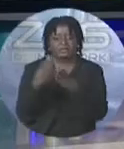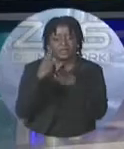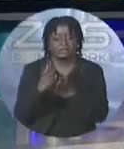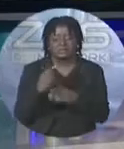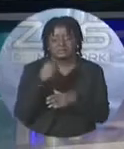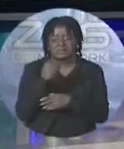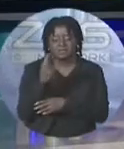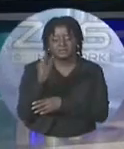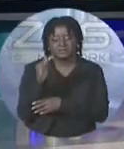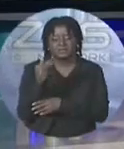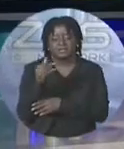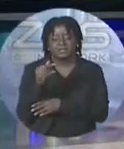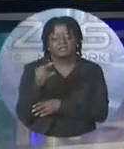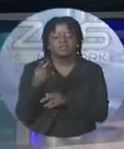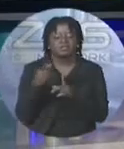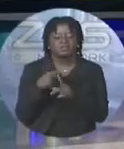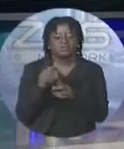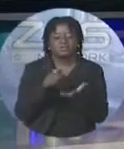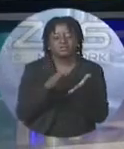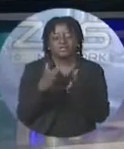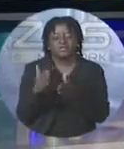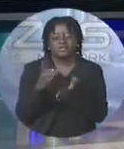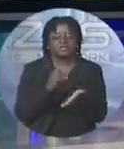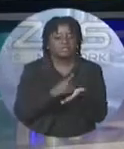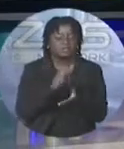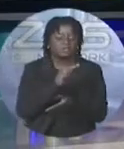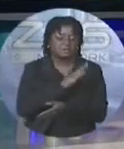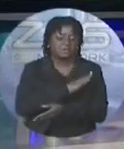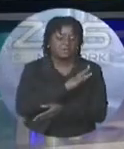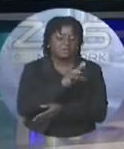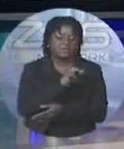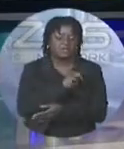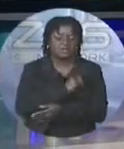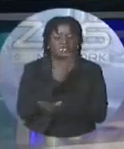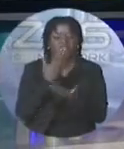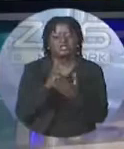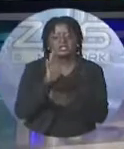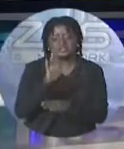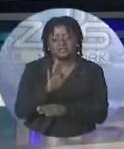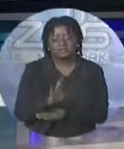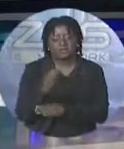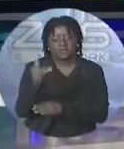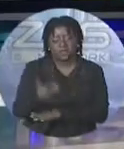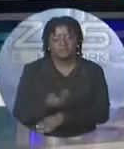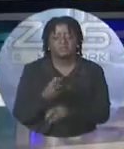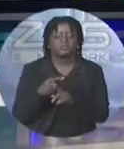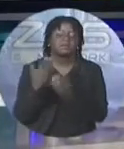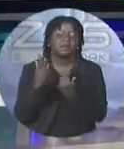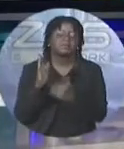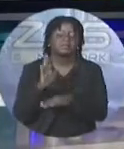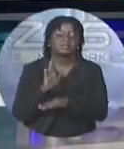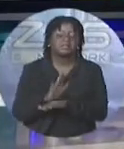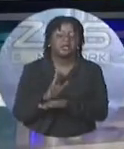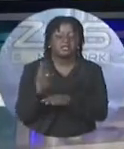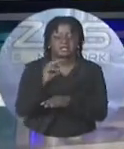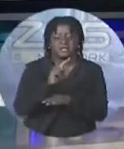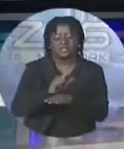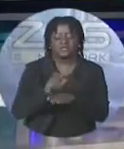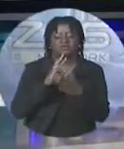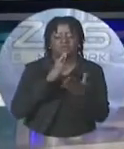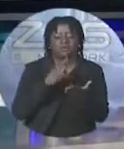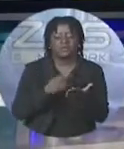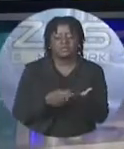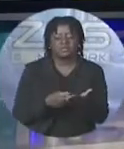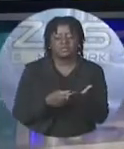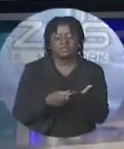Bid final farewell to the late Dr. Bernard Nottage. Good evening, everyone. I'm Keisha Adderley, and welcome to the Bahamas Tonight, the National